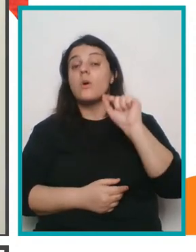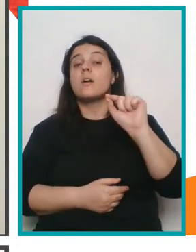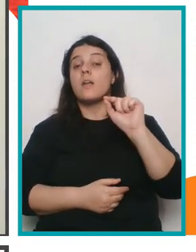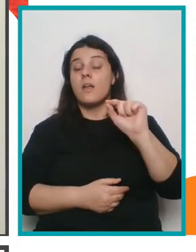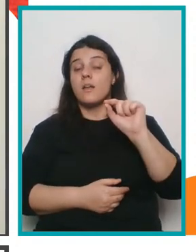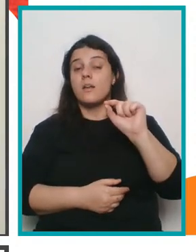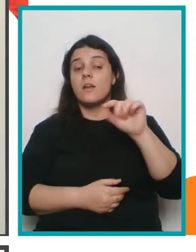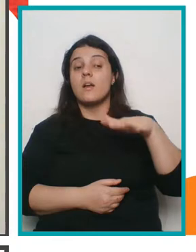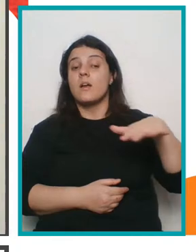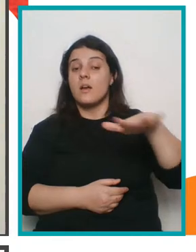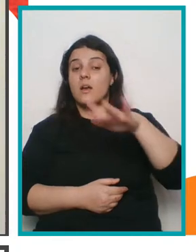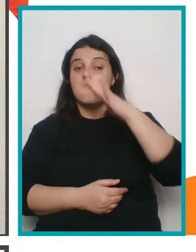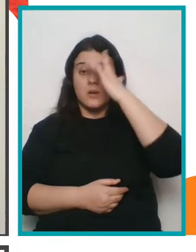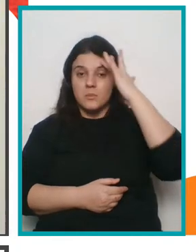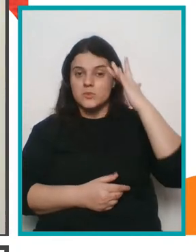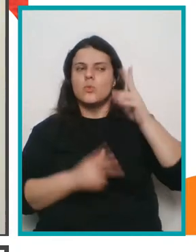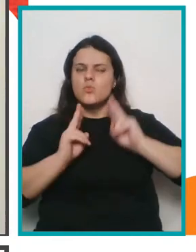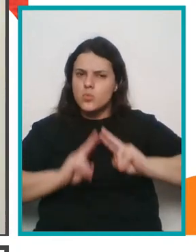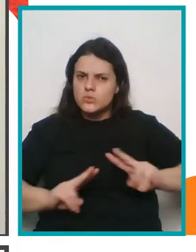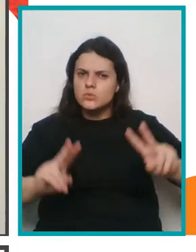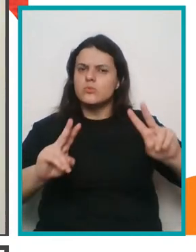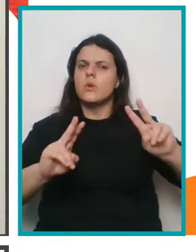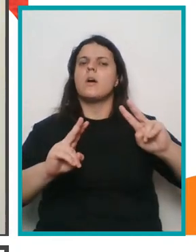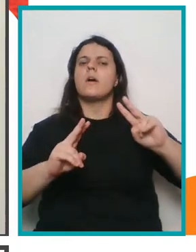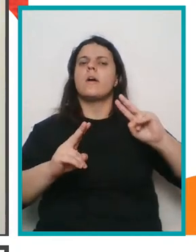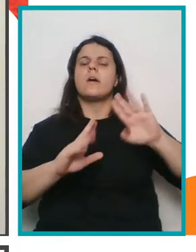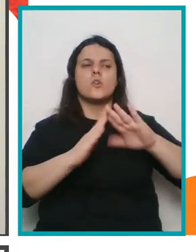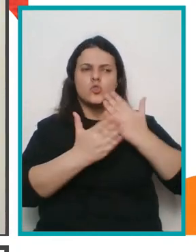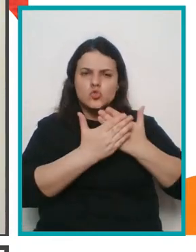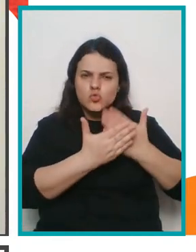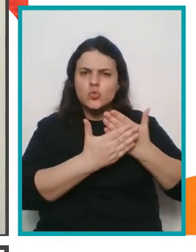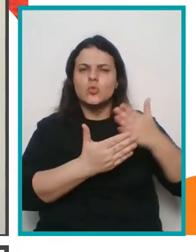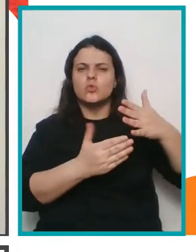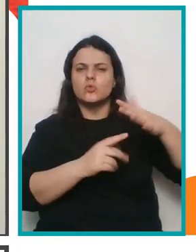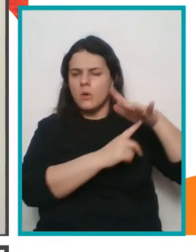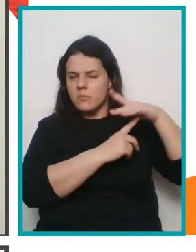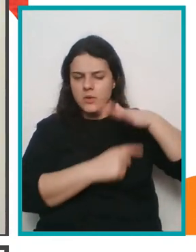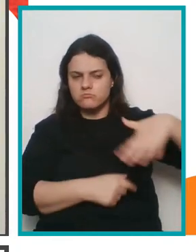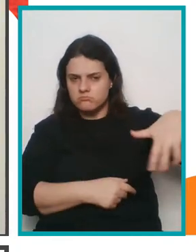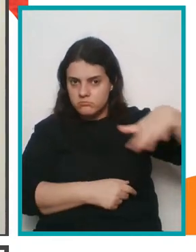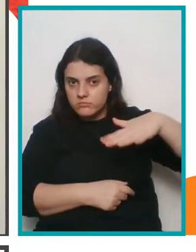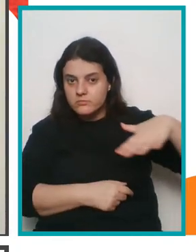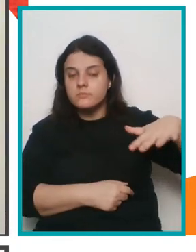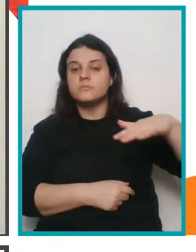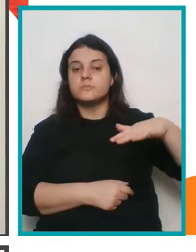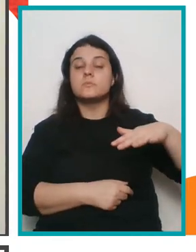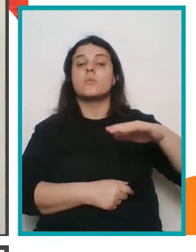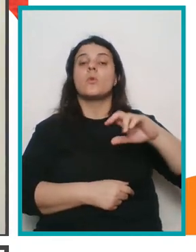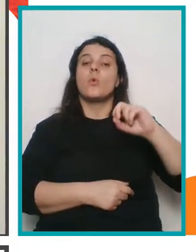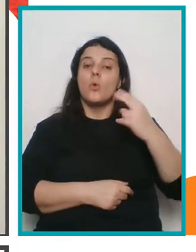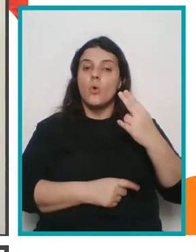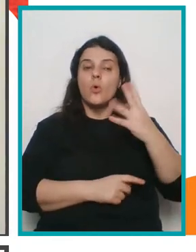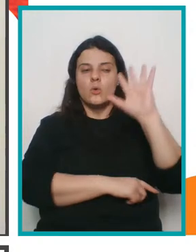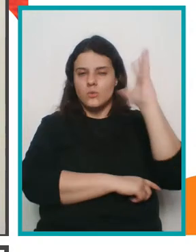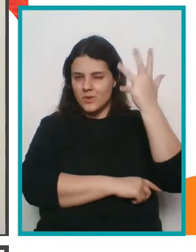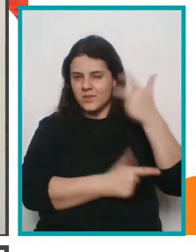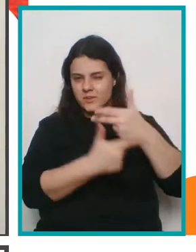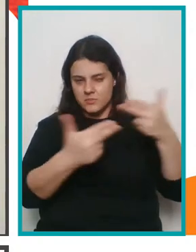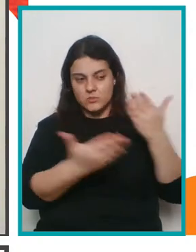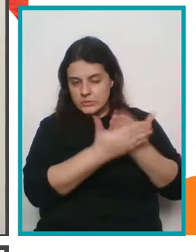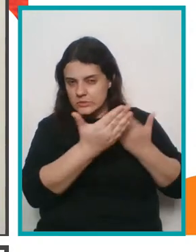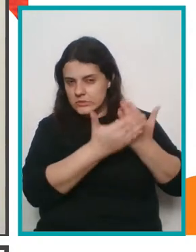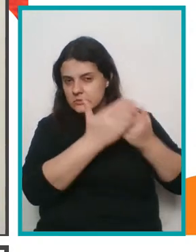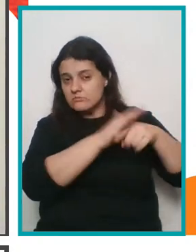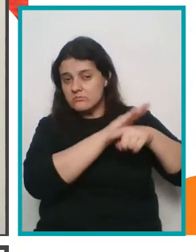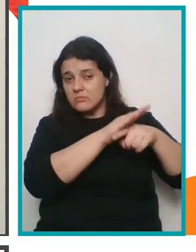rest, they don't understand the science because they don't know, and it's because they haven't